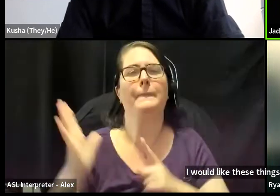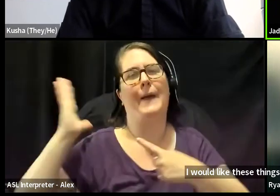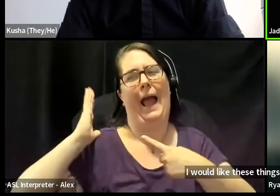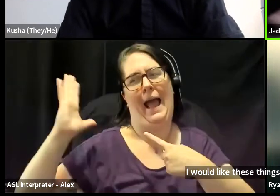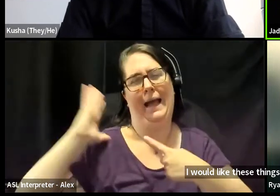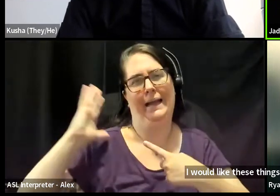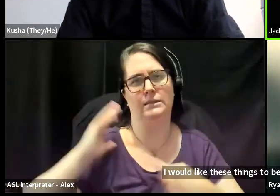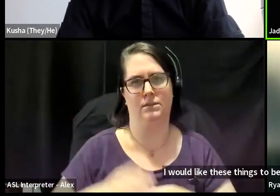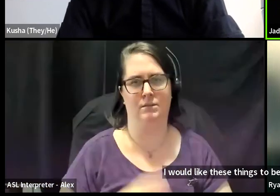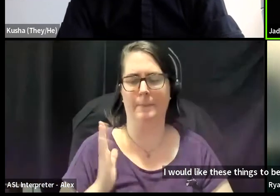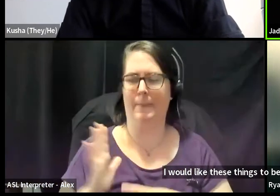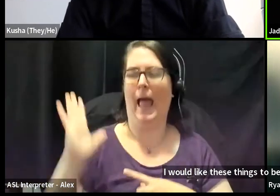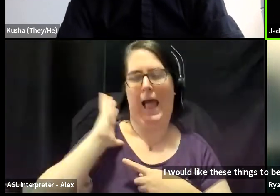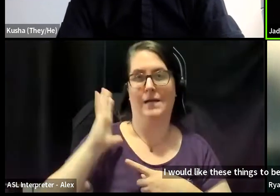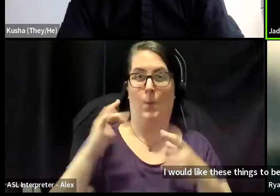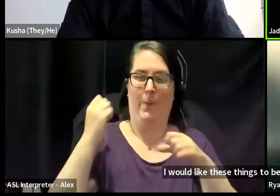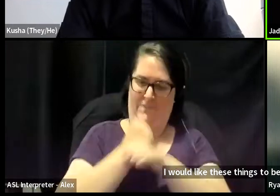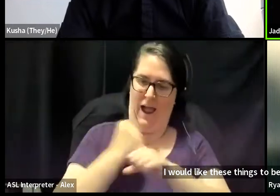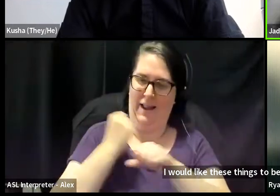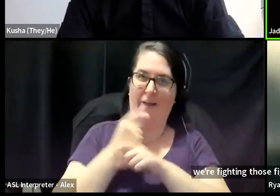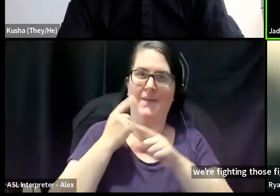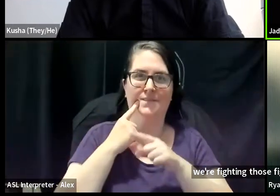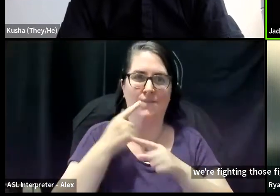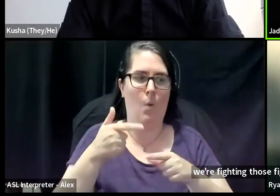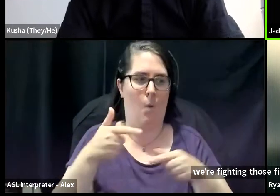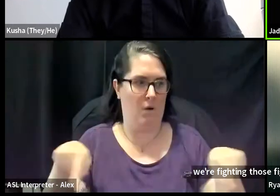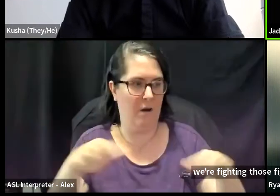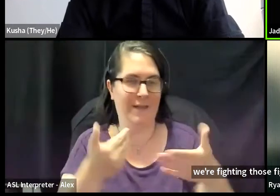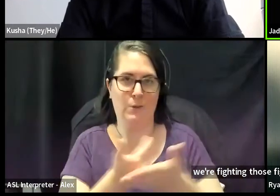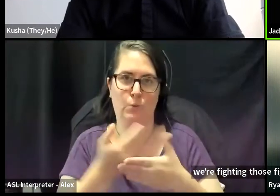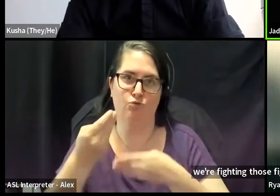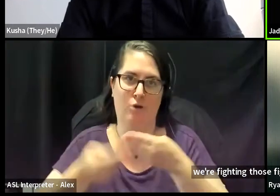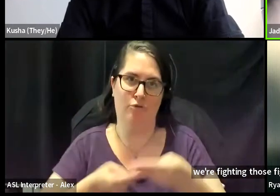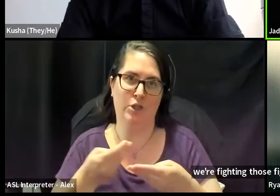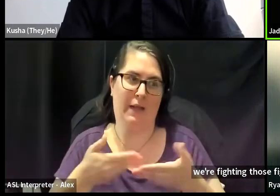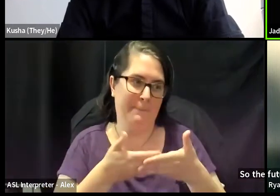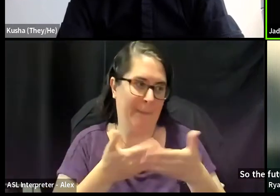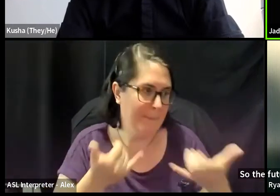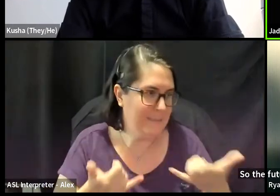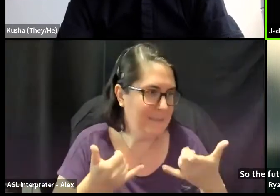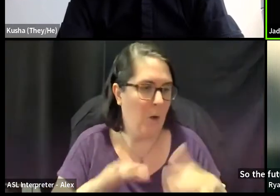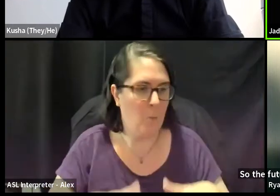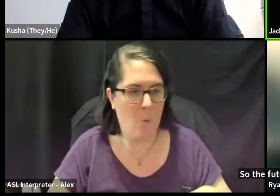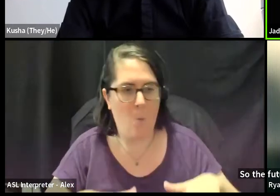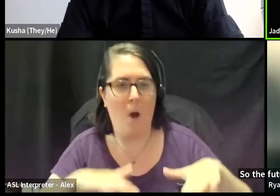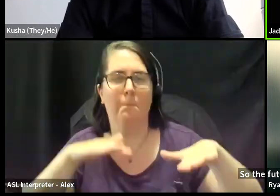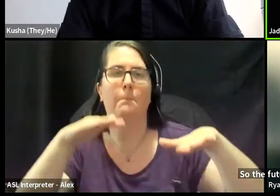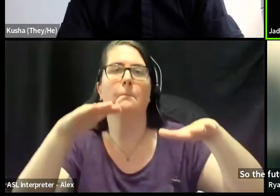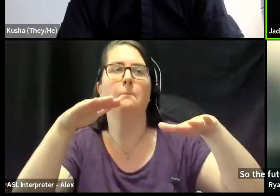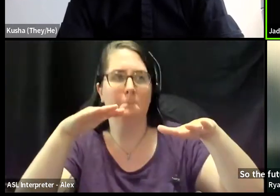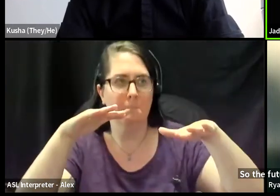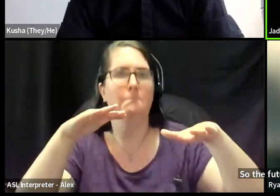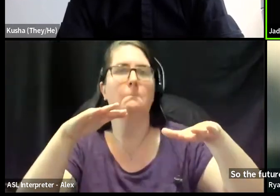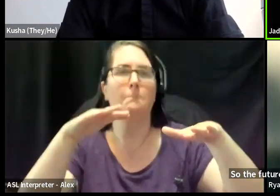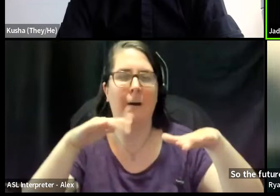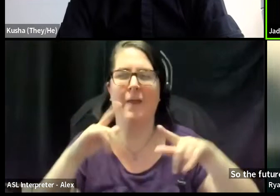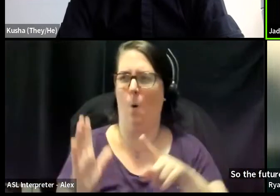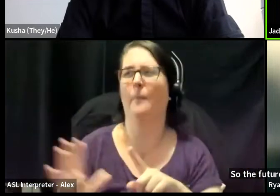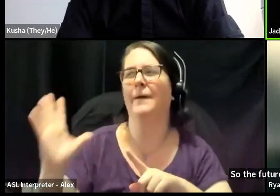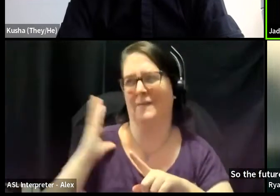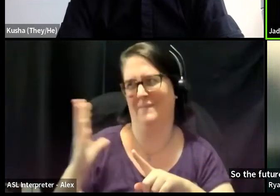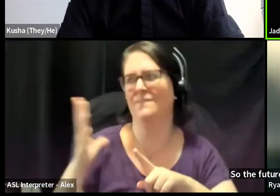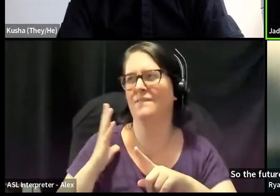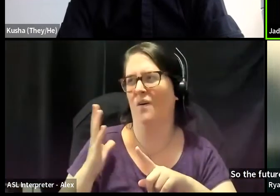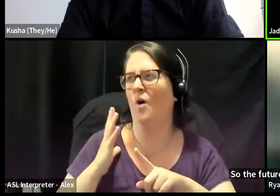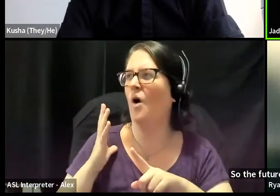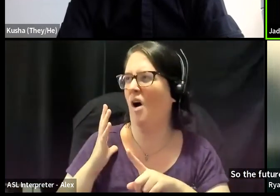We're fighting those fights right now, so the future kids and the future people can go and live their lives the way